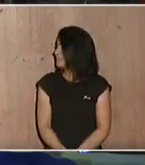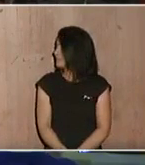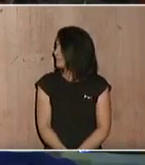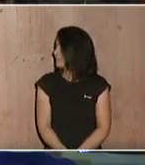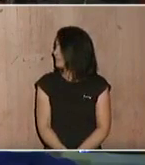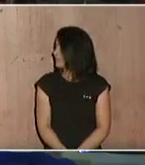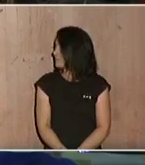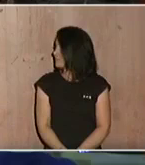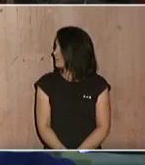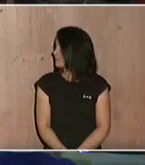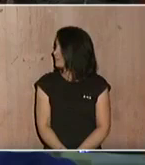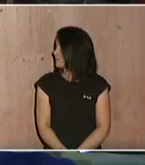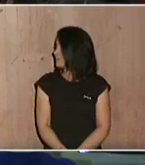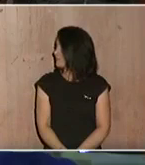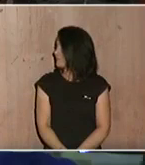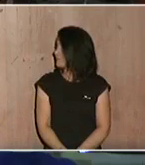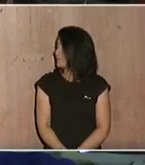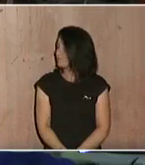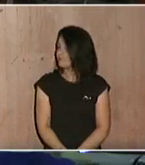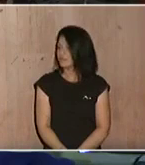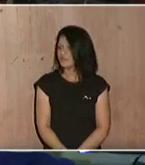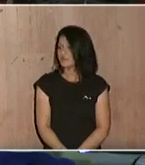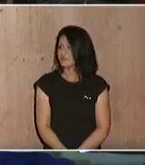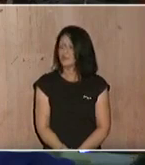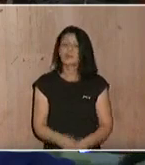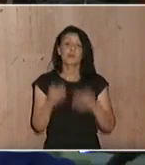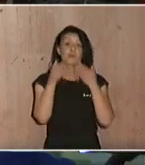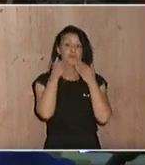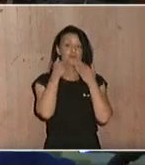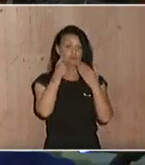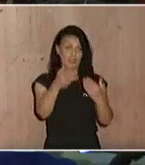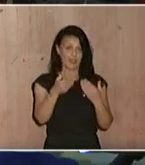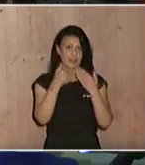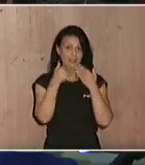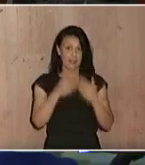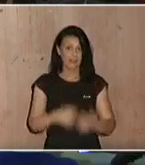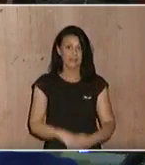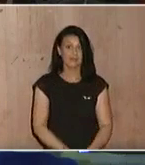I'm going to start by saying thank you. Muchas gracias.